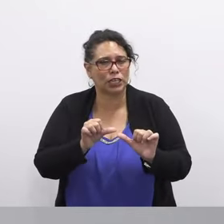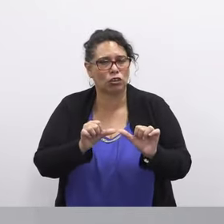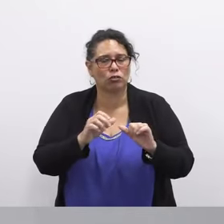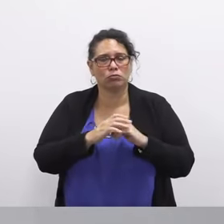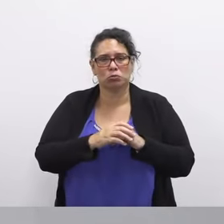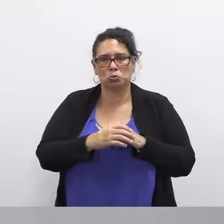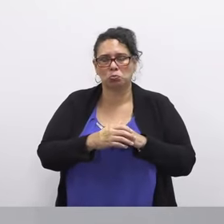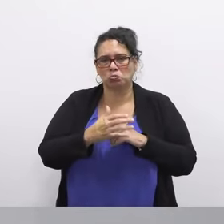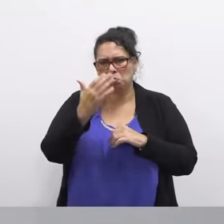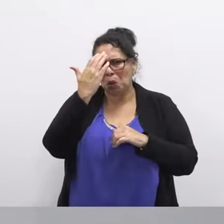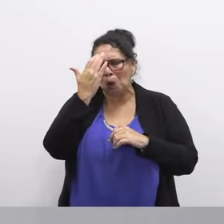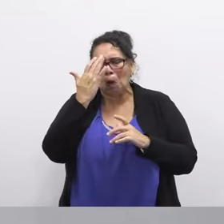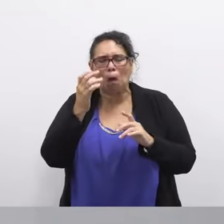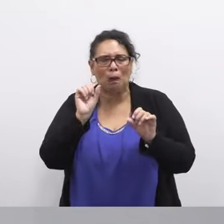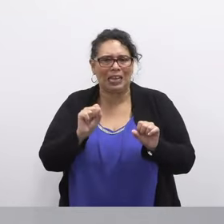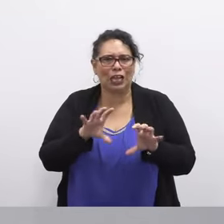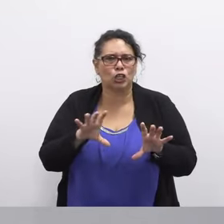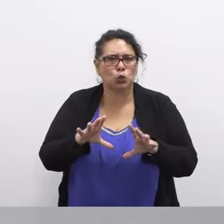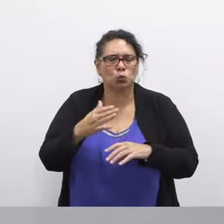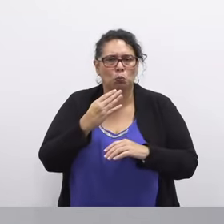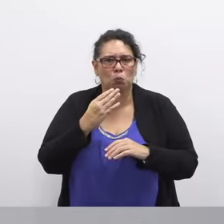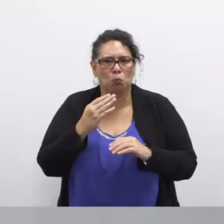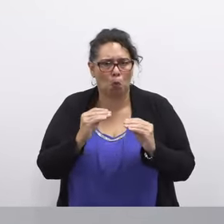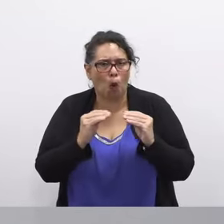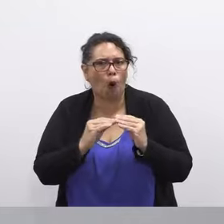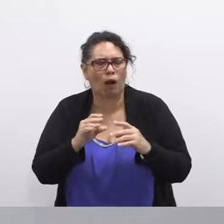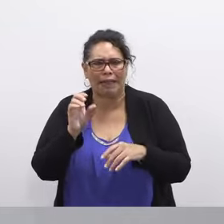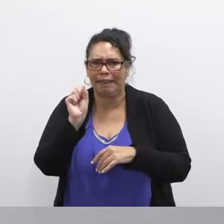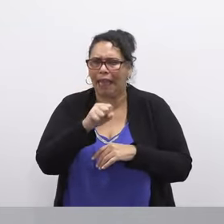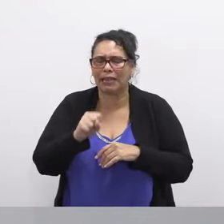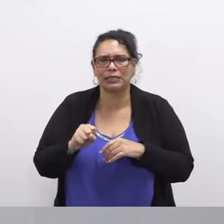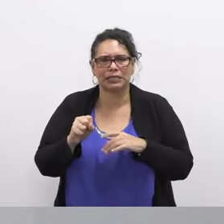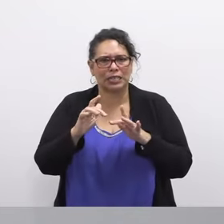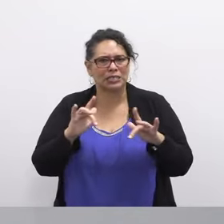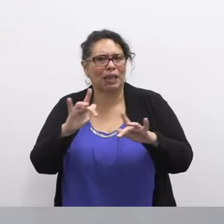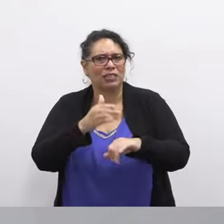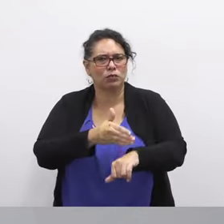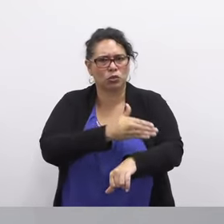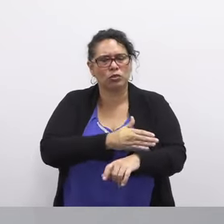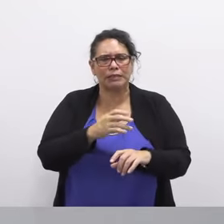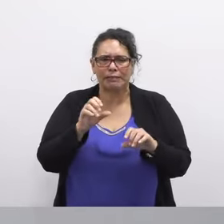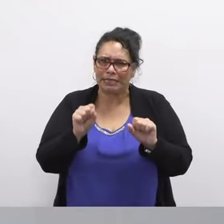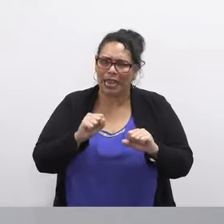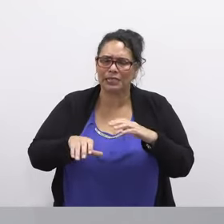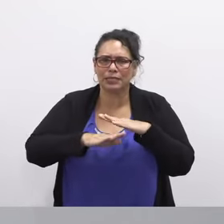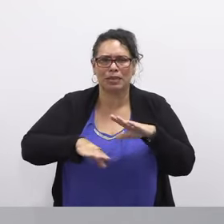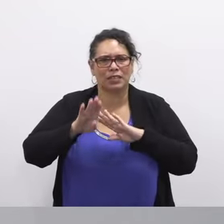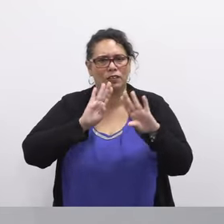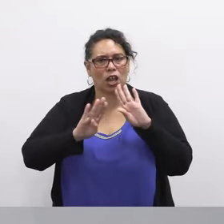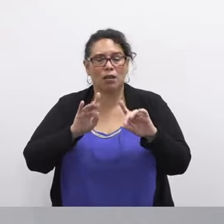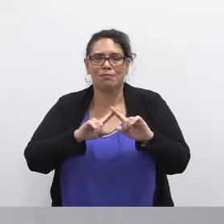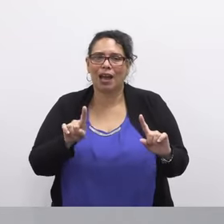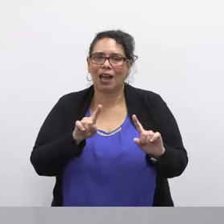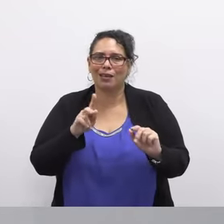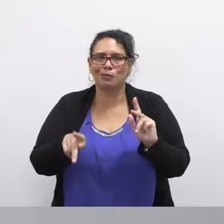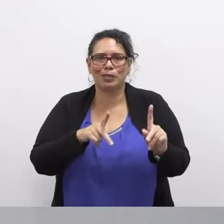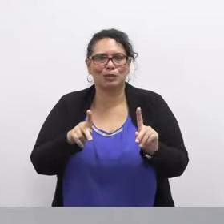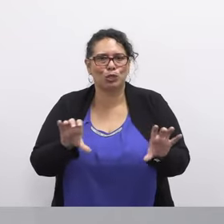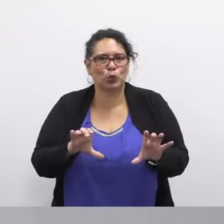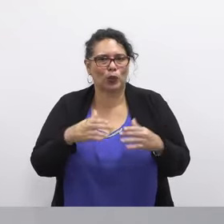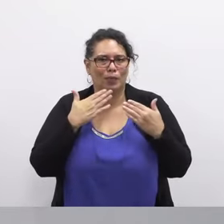Yes, we could do more. Yes, there's room for improvement. Yes, there is a basis for frustration, but people are doing their very